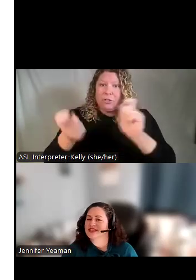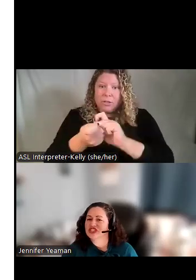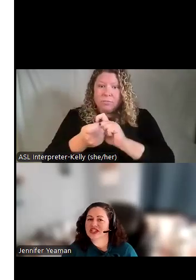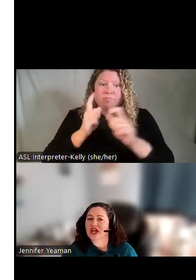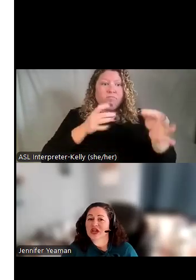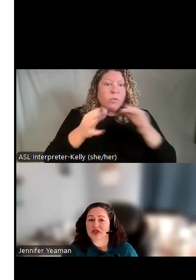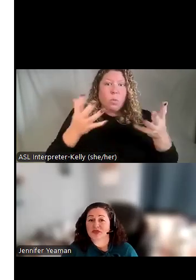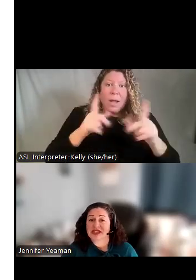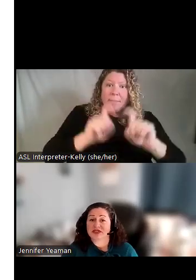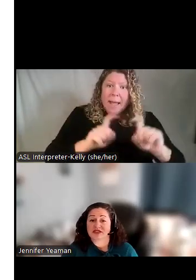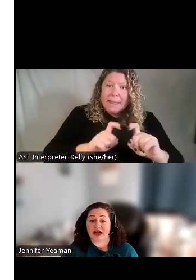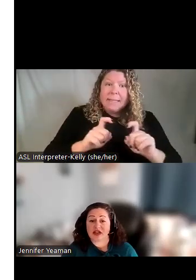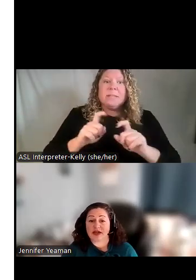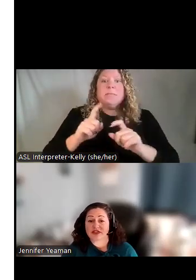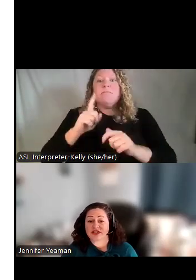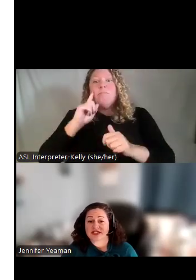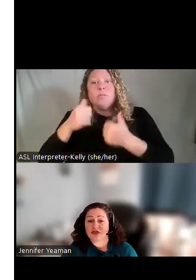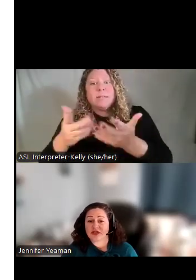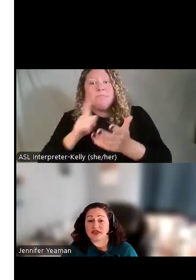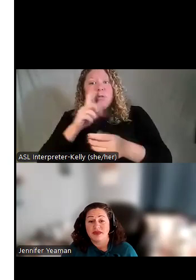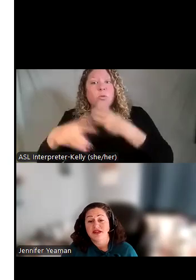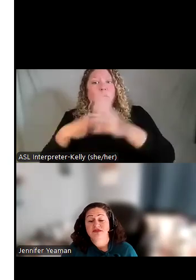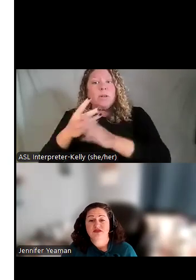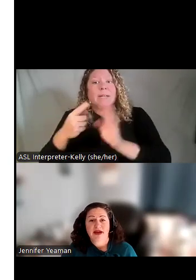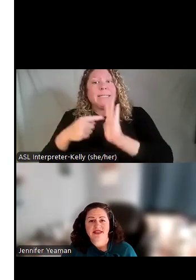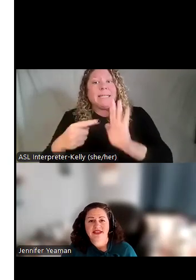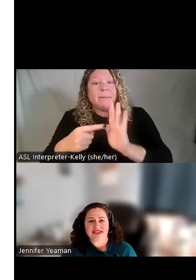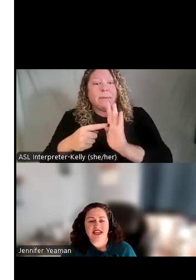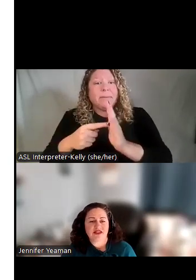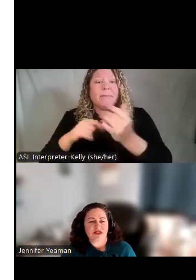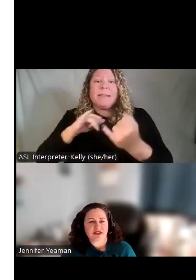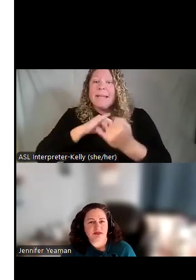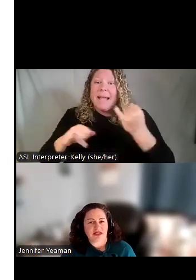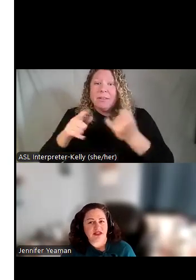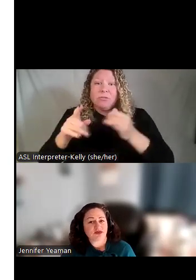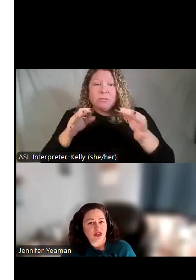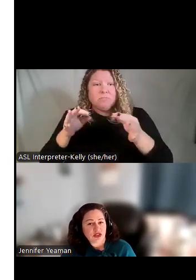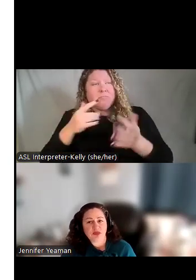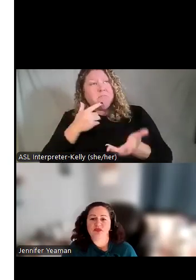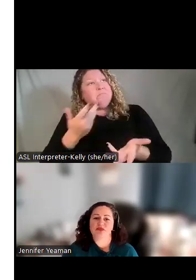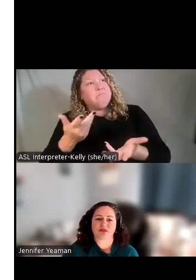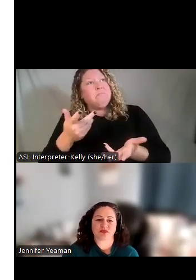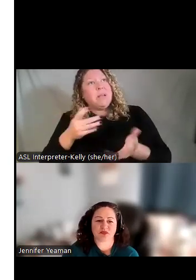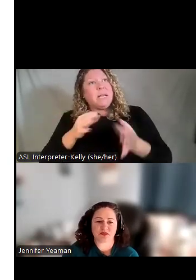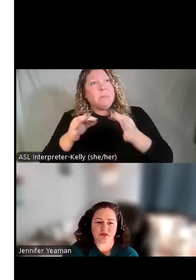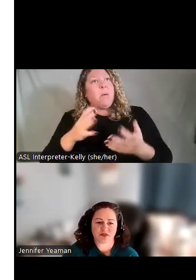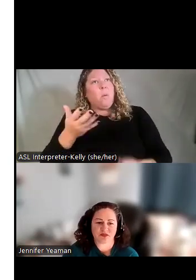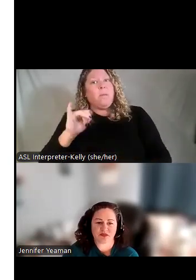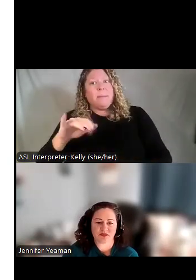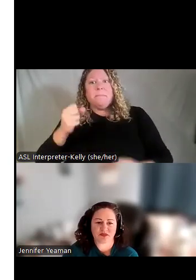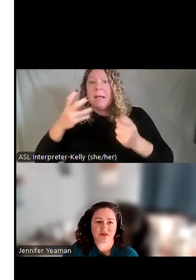by the end of the session, you'll be able to evaluate for yourself the benefits of pilots and if there's something that's for you.